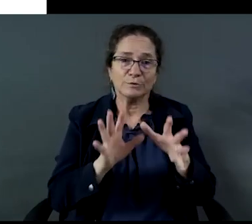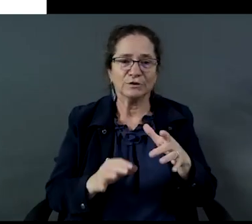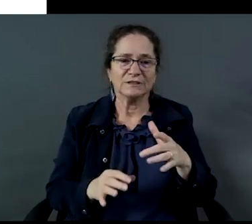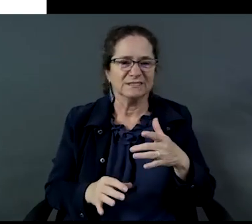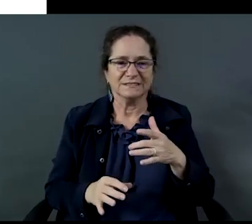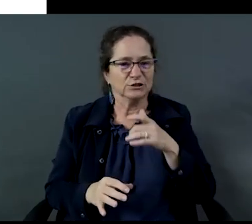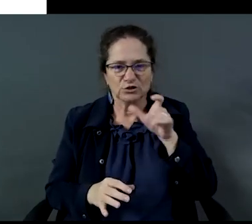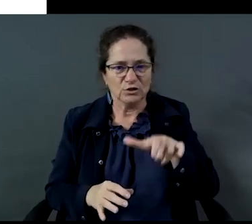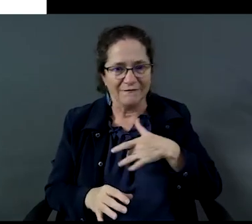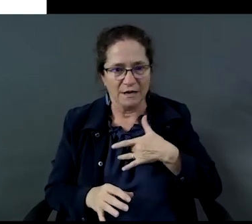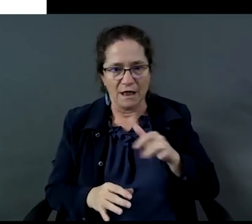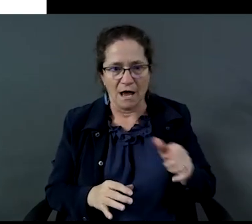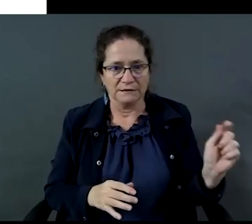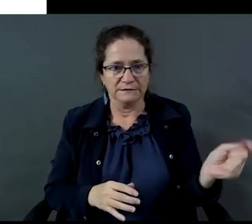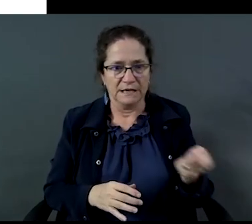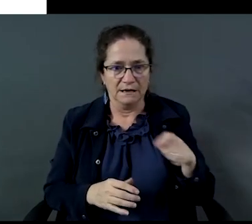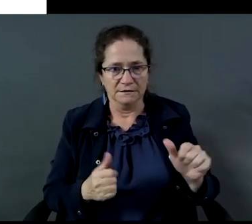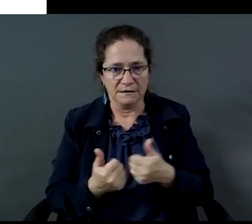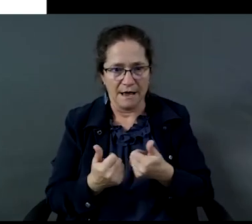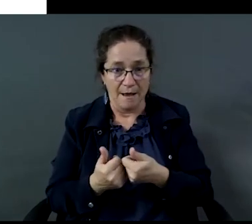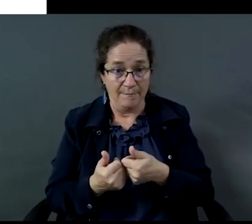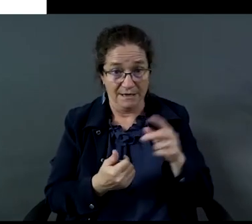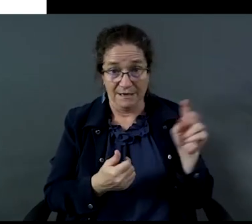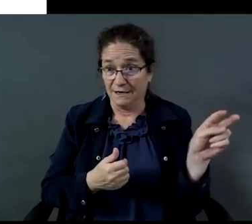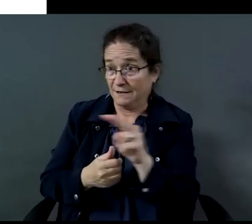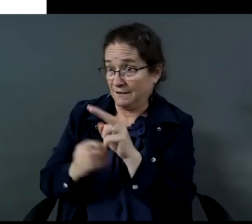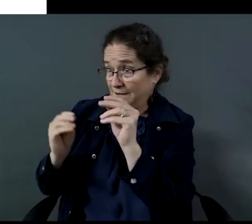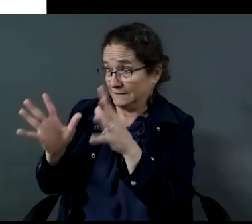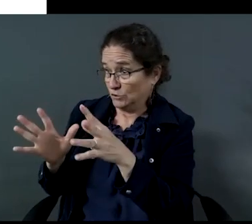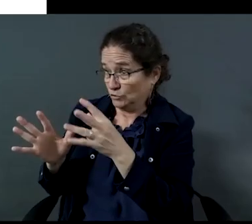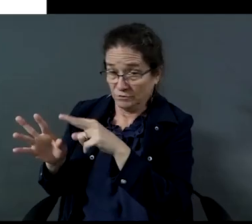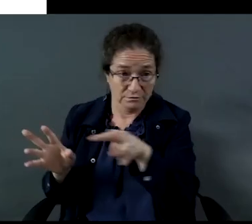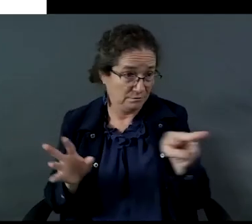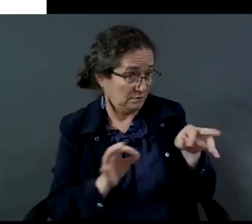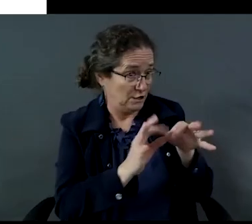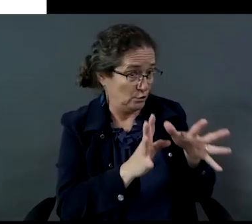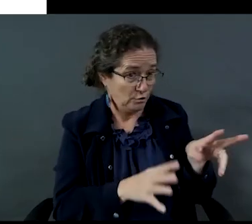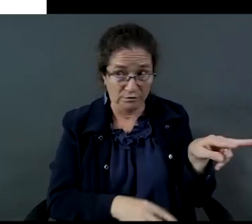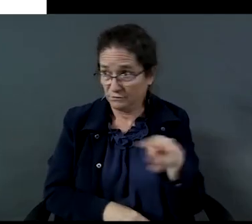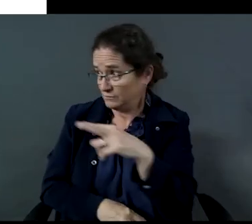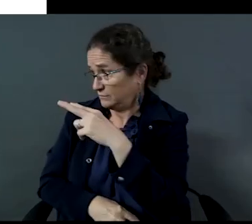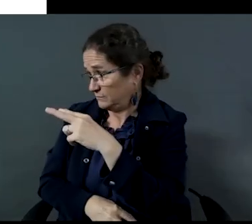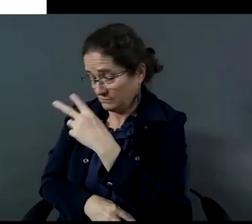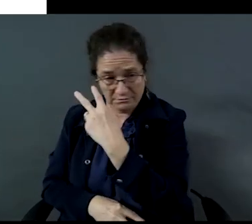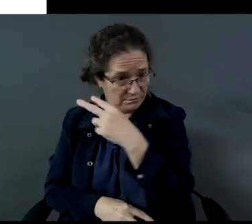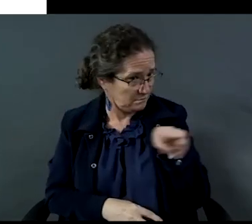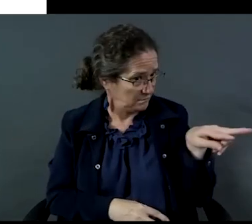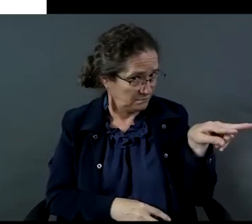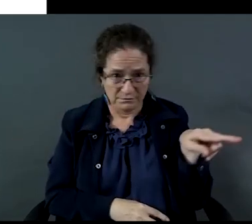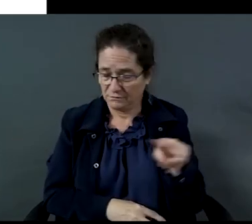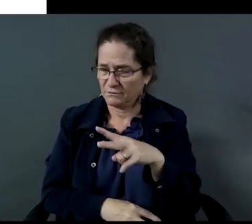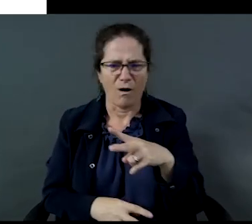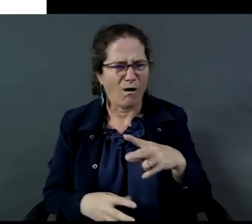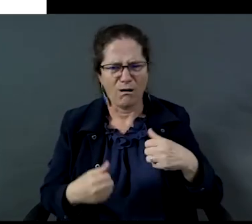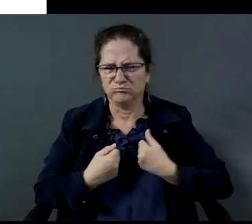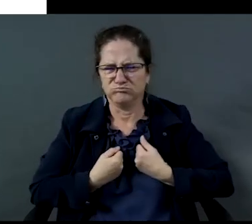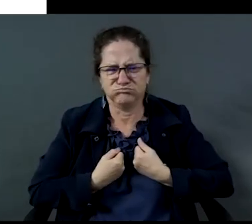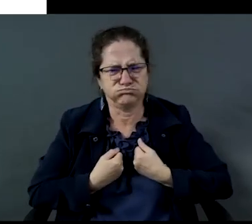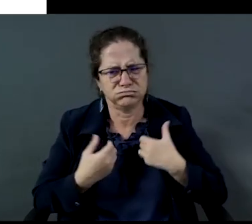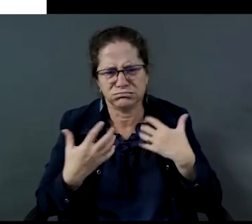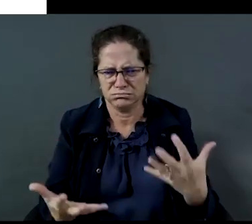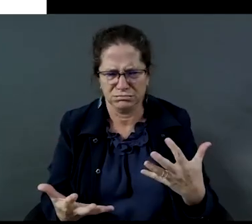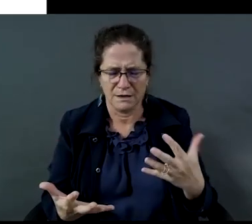my teacher, I'm watching my interpreter, I'm watching my, it's exhausting. Where is placement so that way my student has access to both of